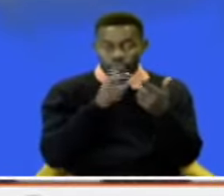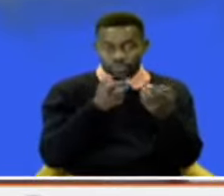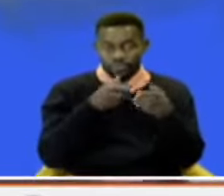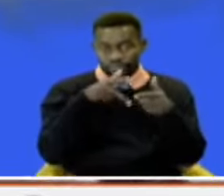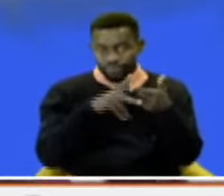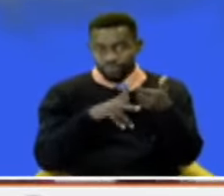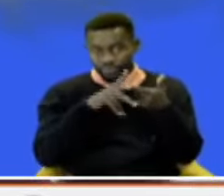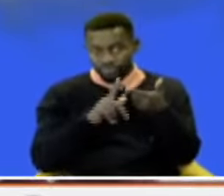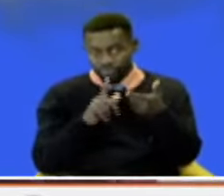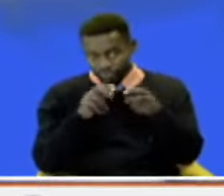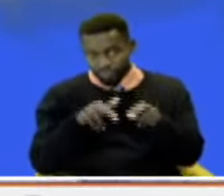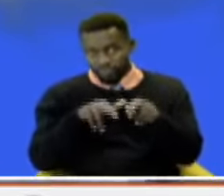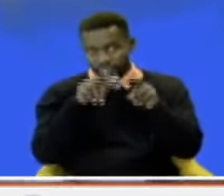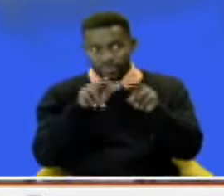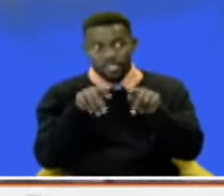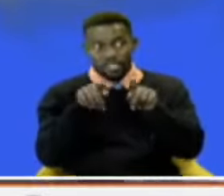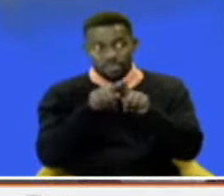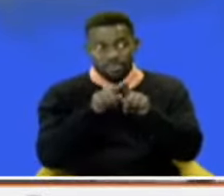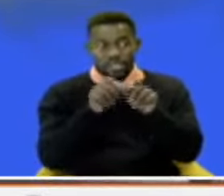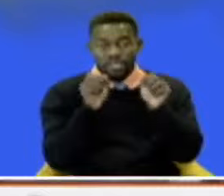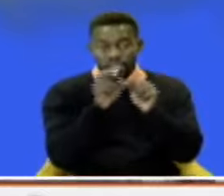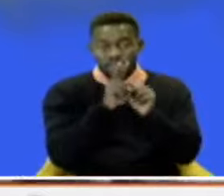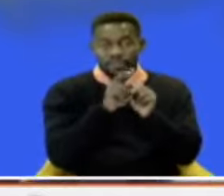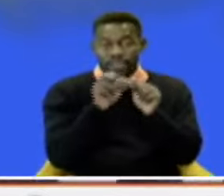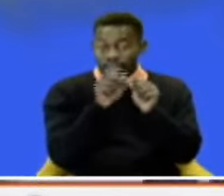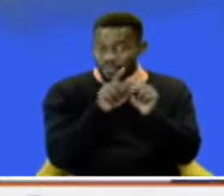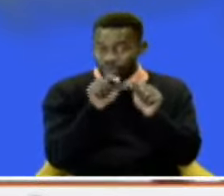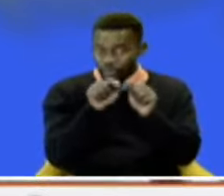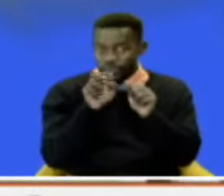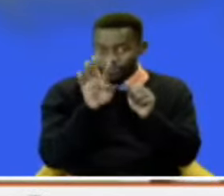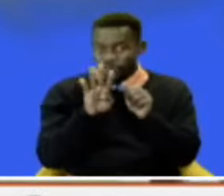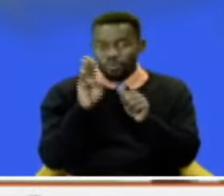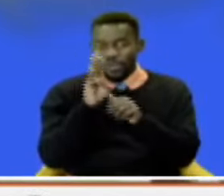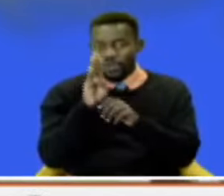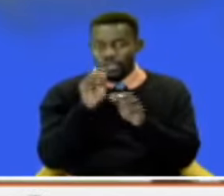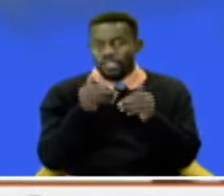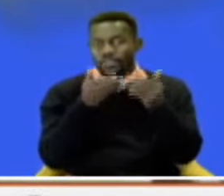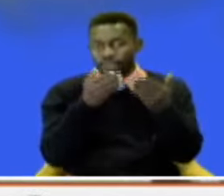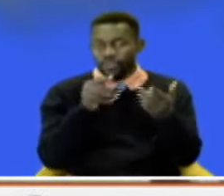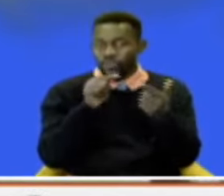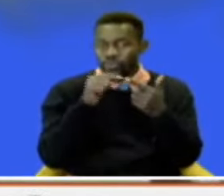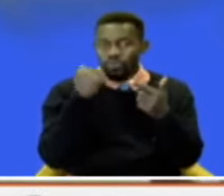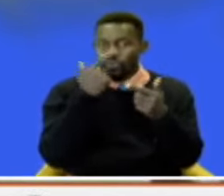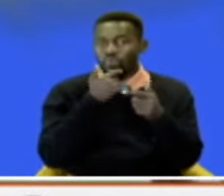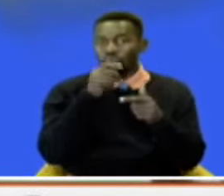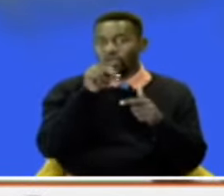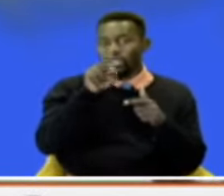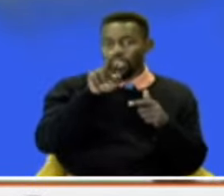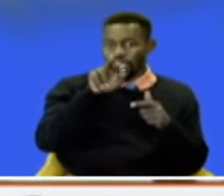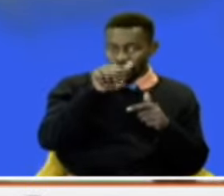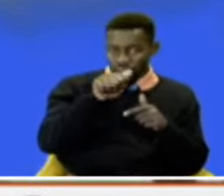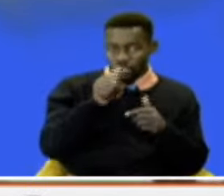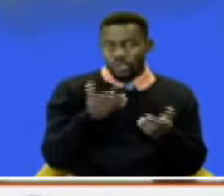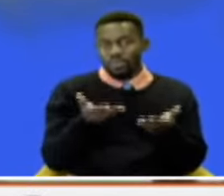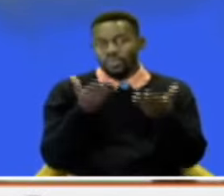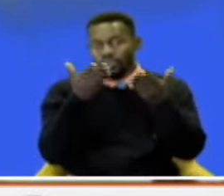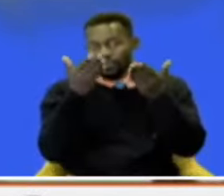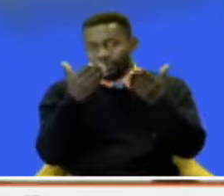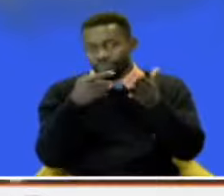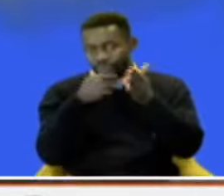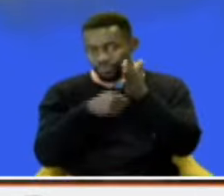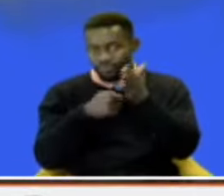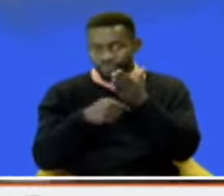roads. Additionally, 11.4 billion shillings has been set aside for the Kenya Revenue Authority to enhance revenue